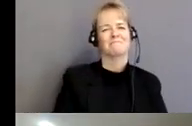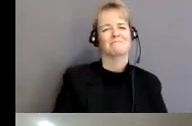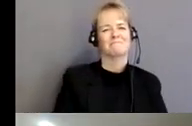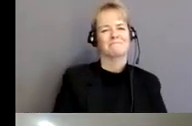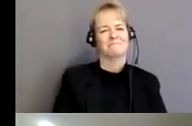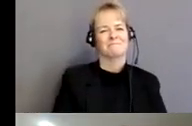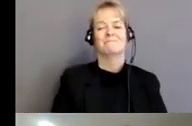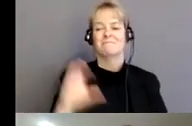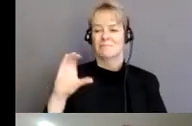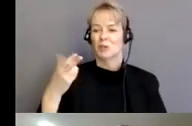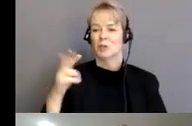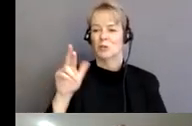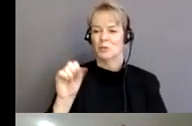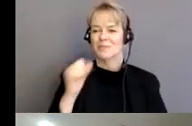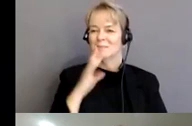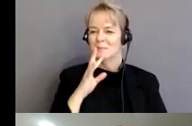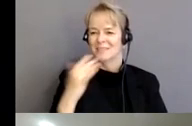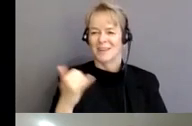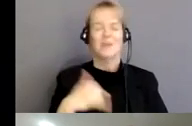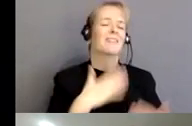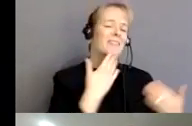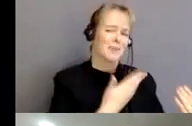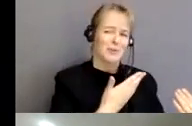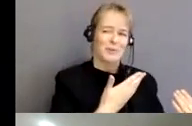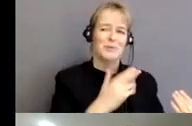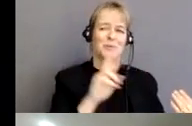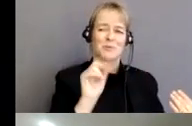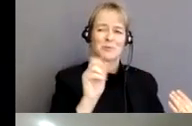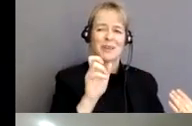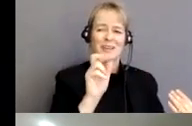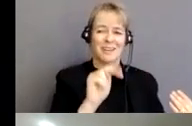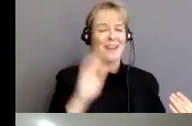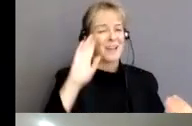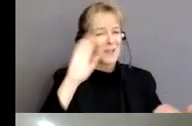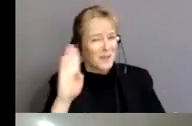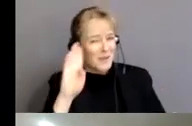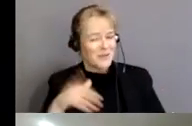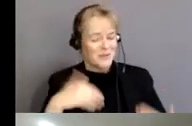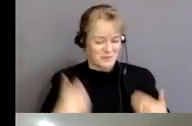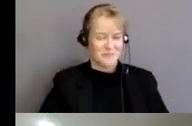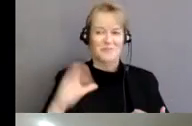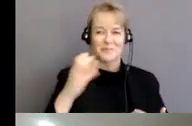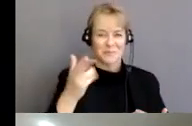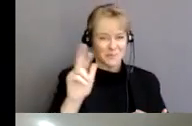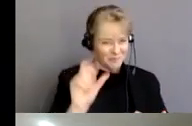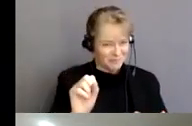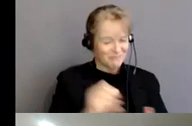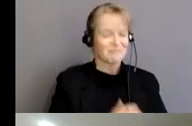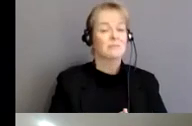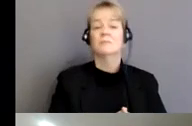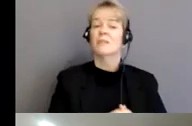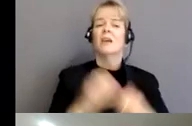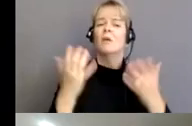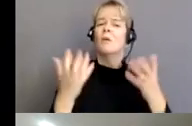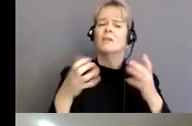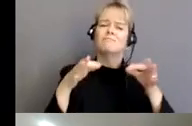Great, thank you very much, Rianne. Well, hello everyone. My name is Chris, as Rianne mentioned, and I'm going to talk to you a little bit